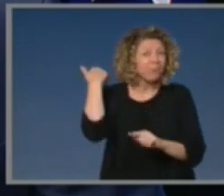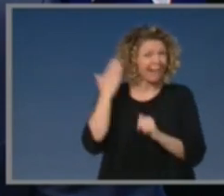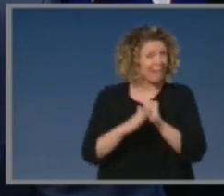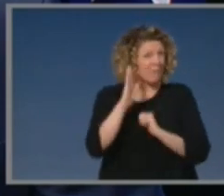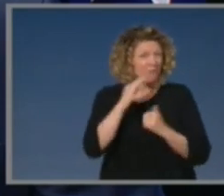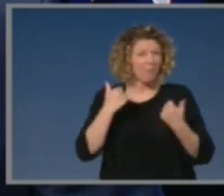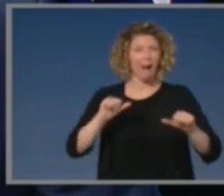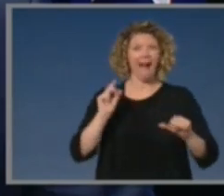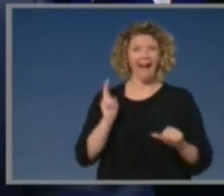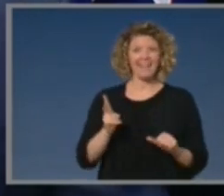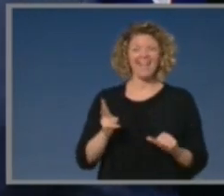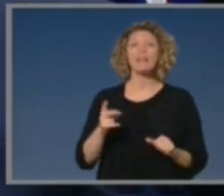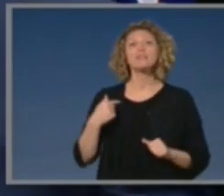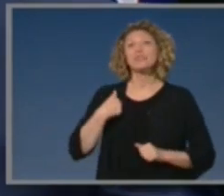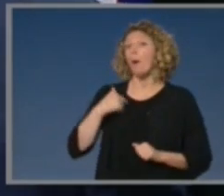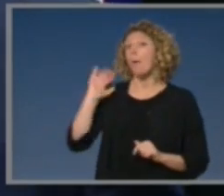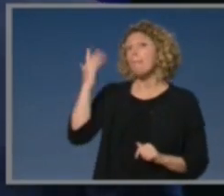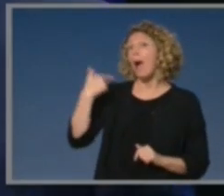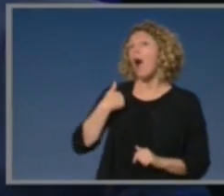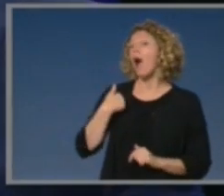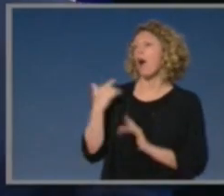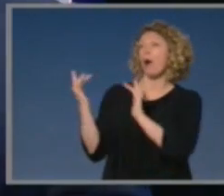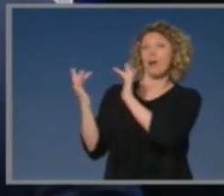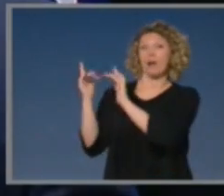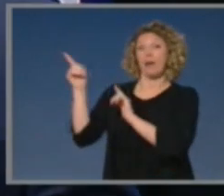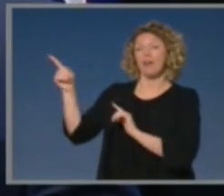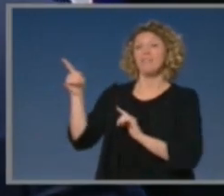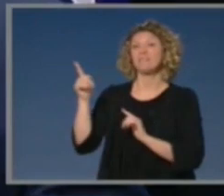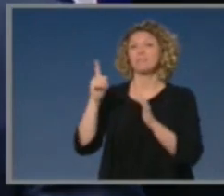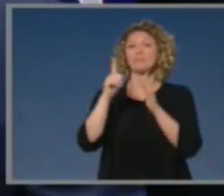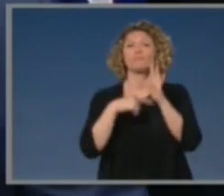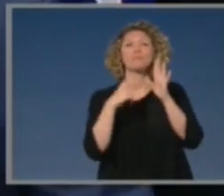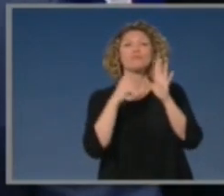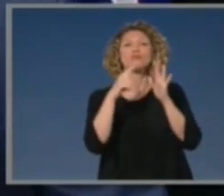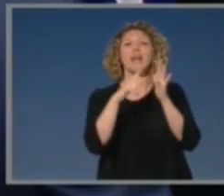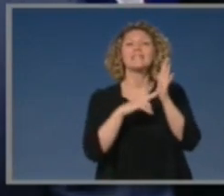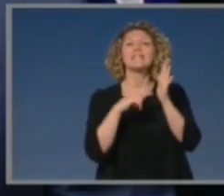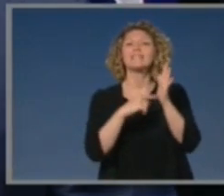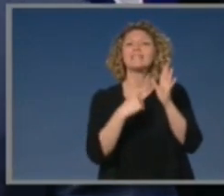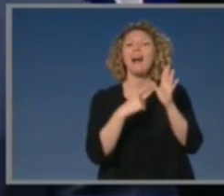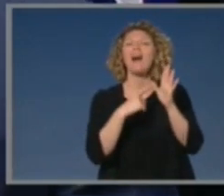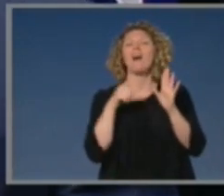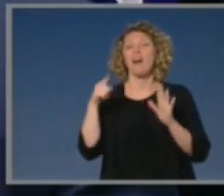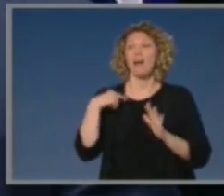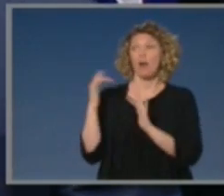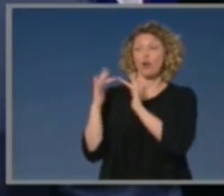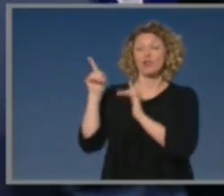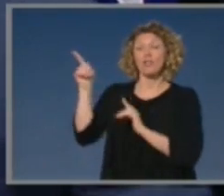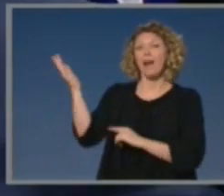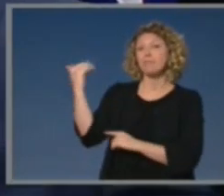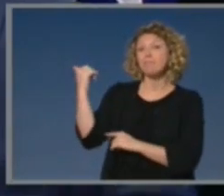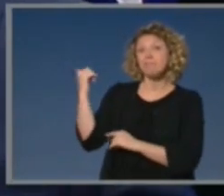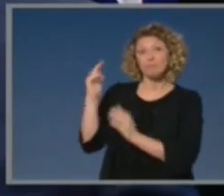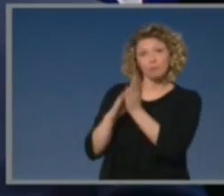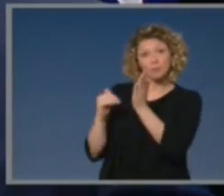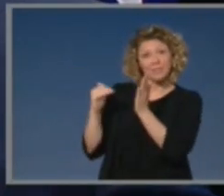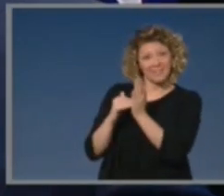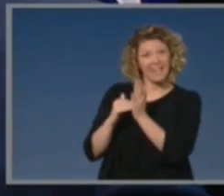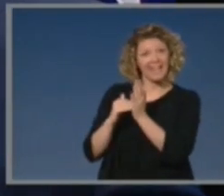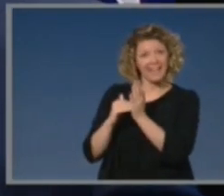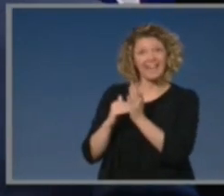at my invitation for Jacinda to be able to share what their experience has been in New Zealand with my state and